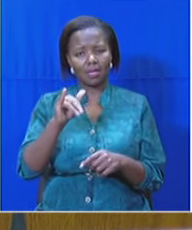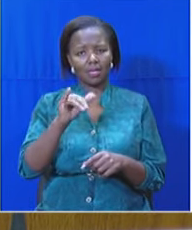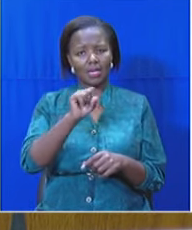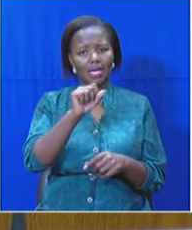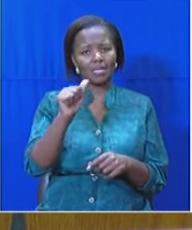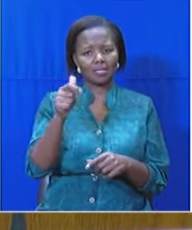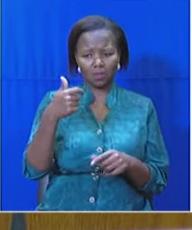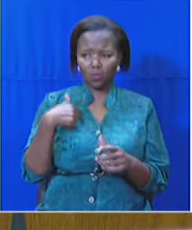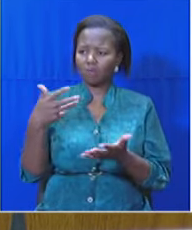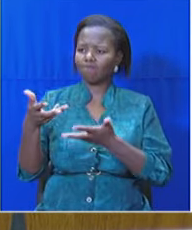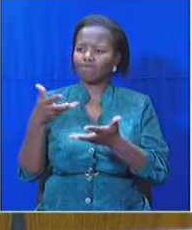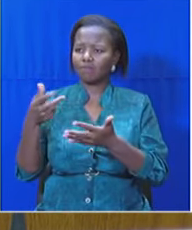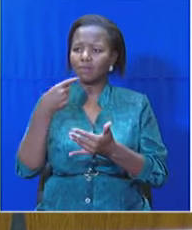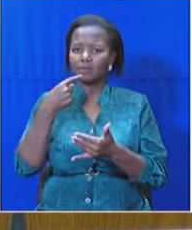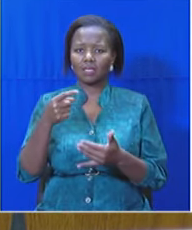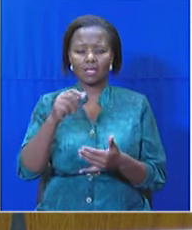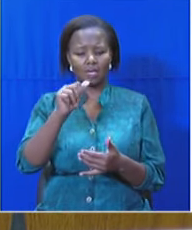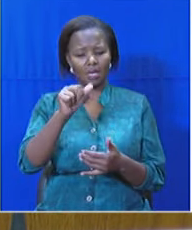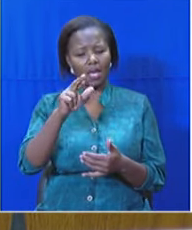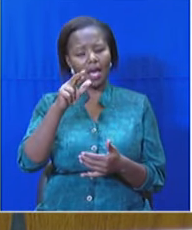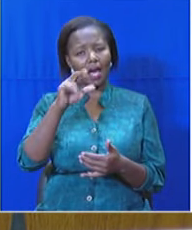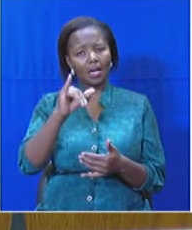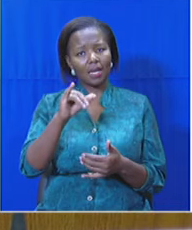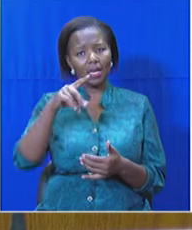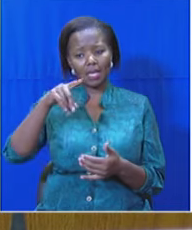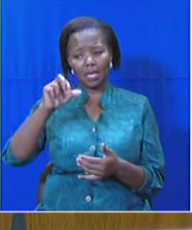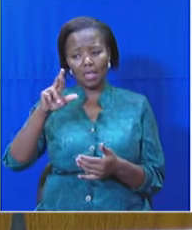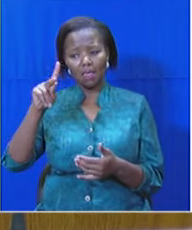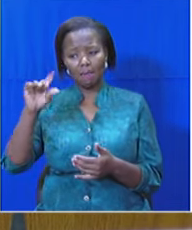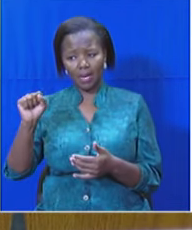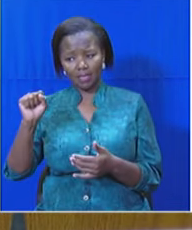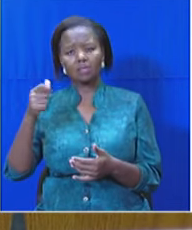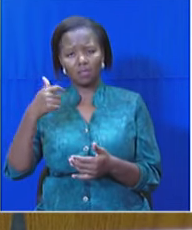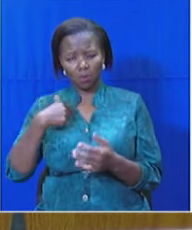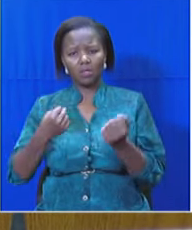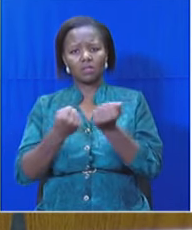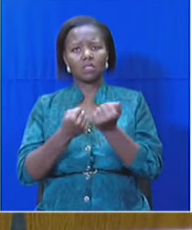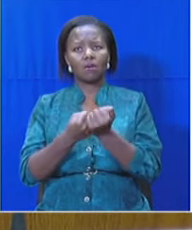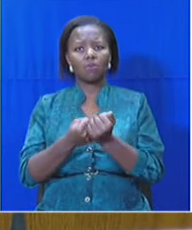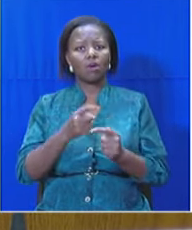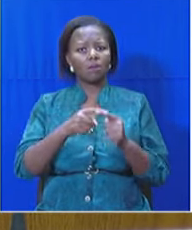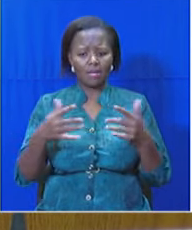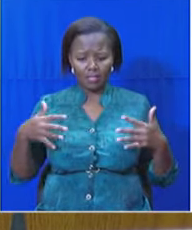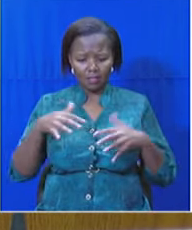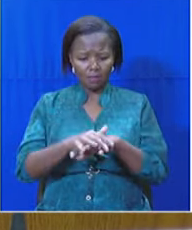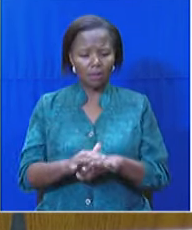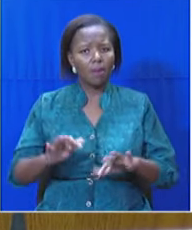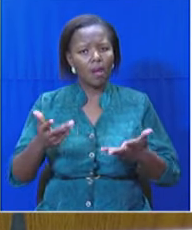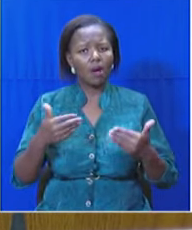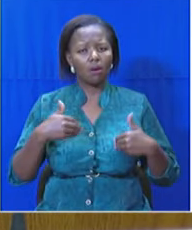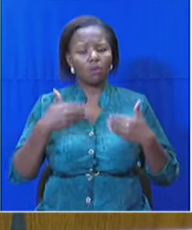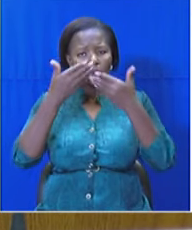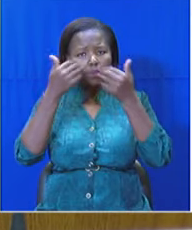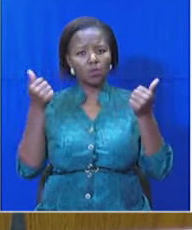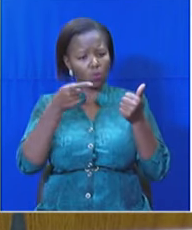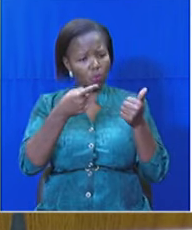the issue of agri-parks. We support the agri-parks principle, but no one knows how it's going to be implemented. You say, Minister, that it's going